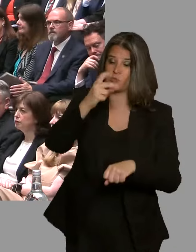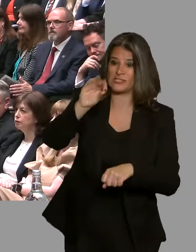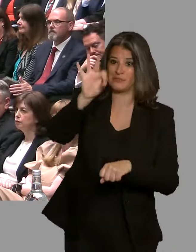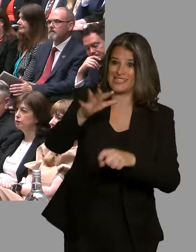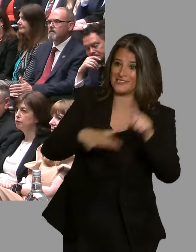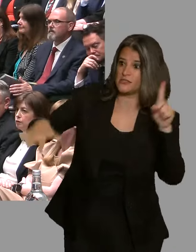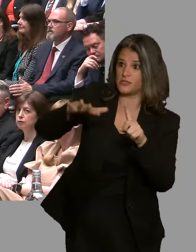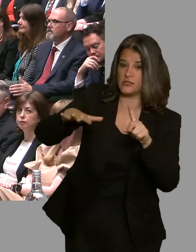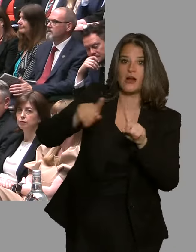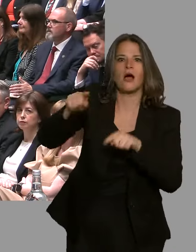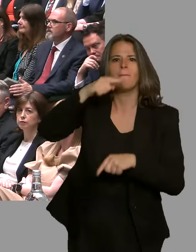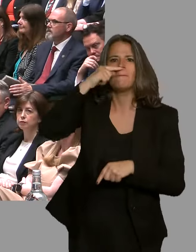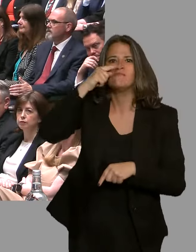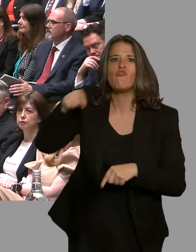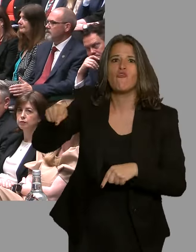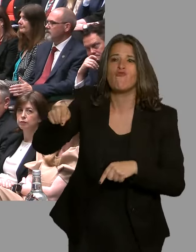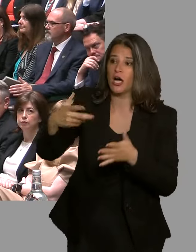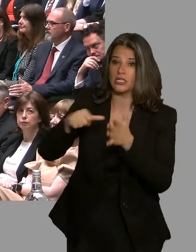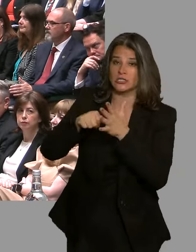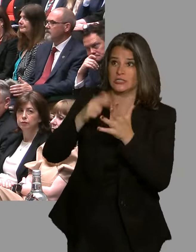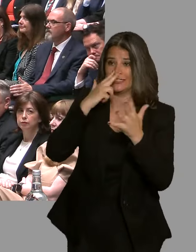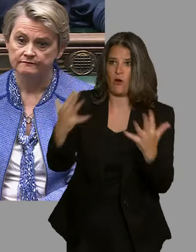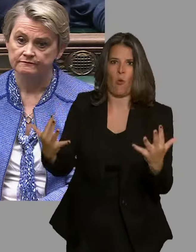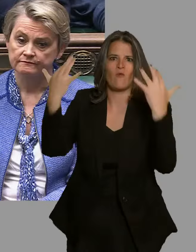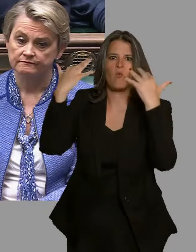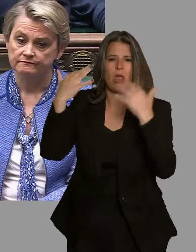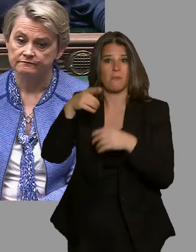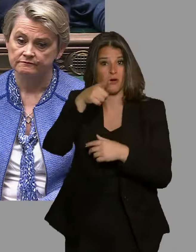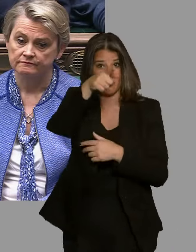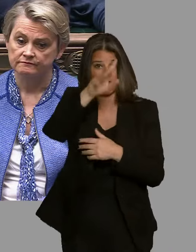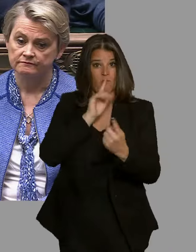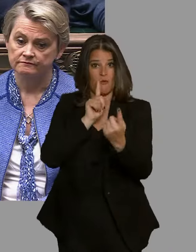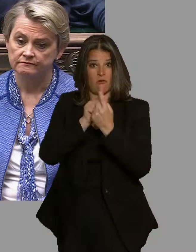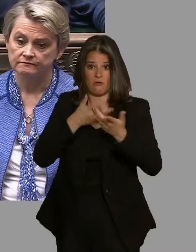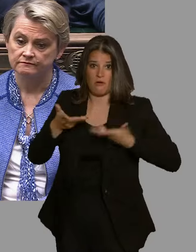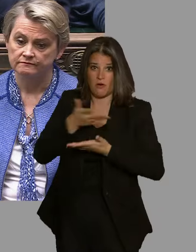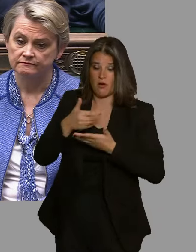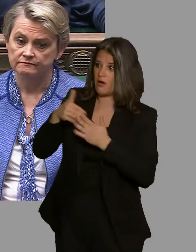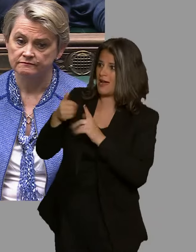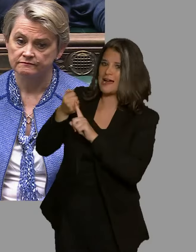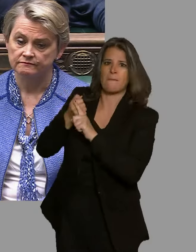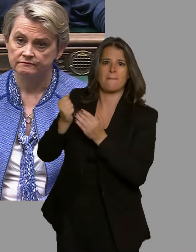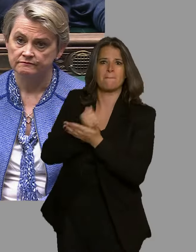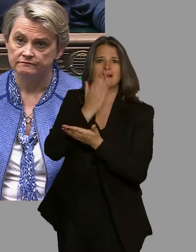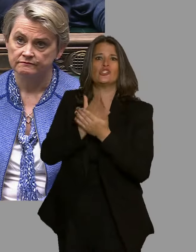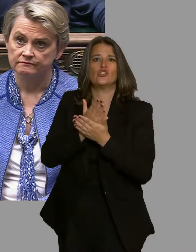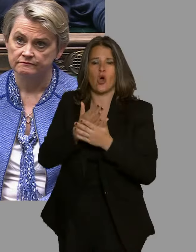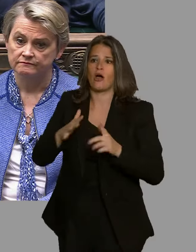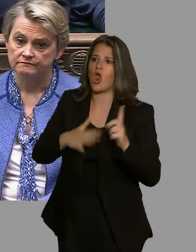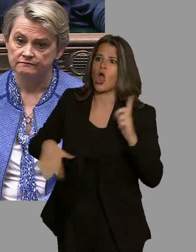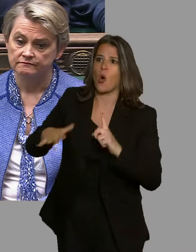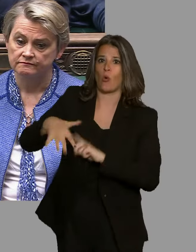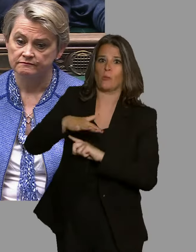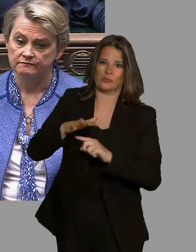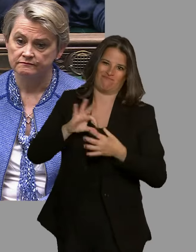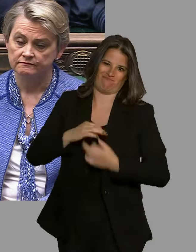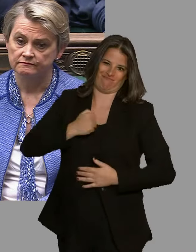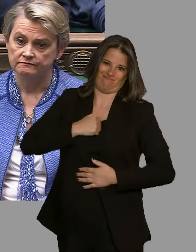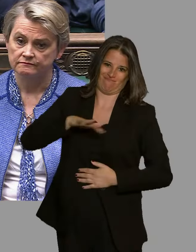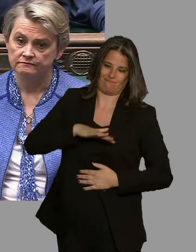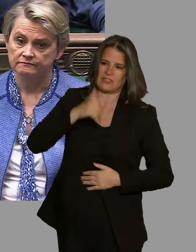My honourable friend is an excellent champion for his constituents, and we are committed to supporting our nation's high streets to adapt